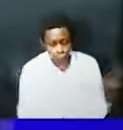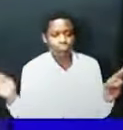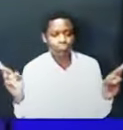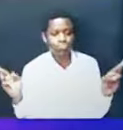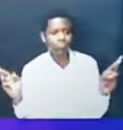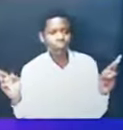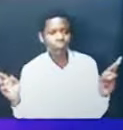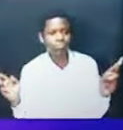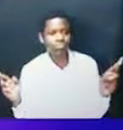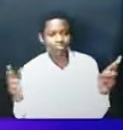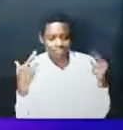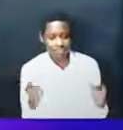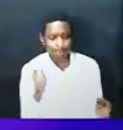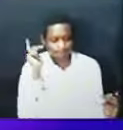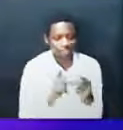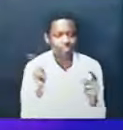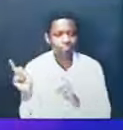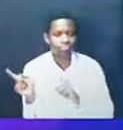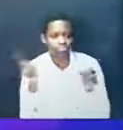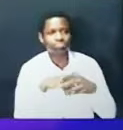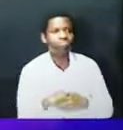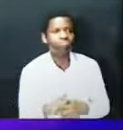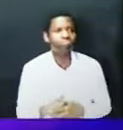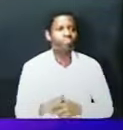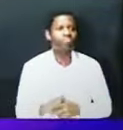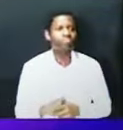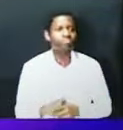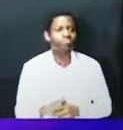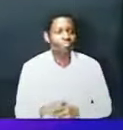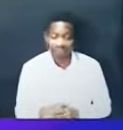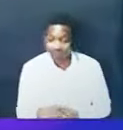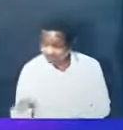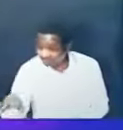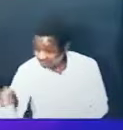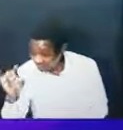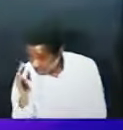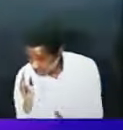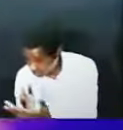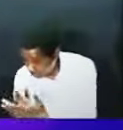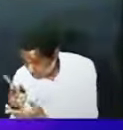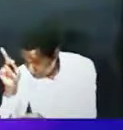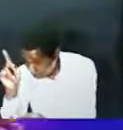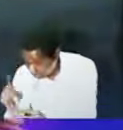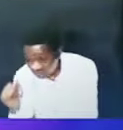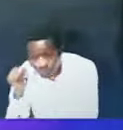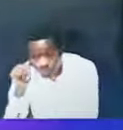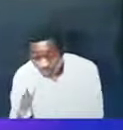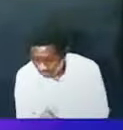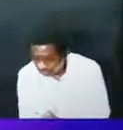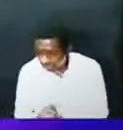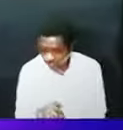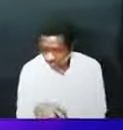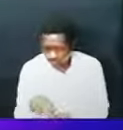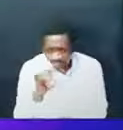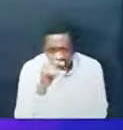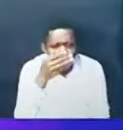Breno Edu. So found the right woman. Right man. When ya oba on woda. Na we